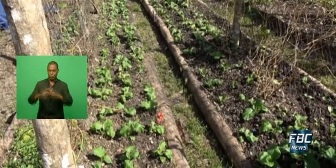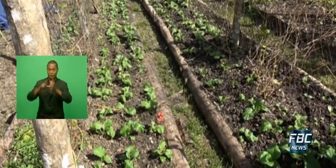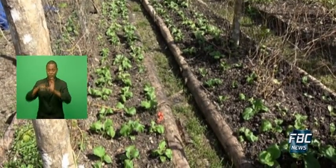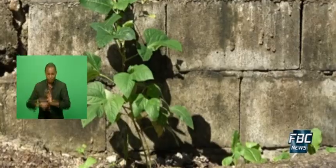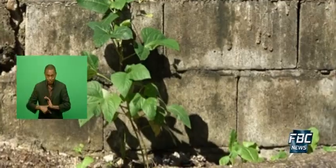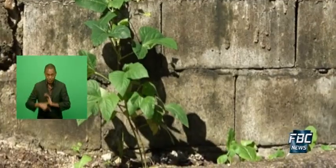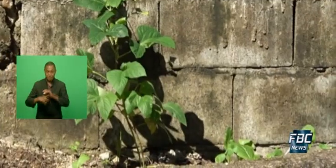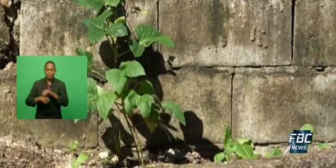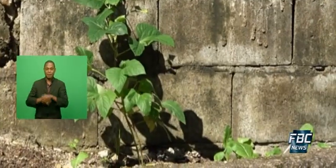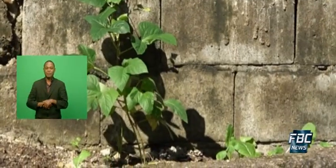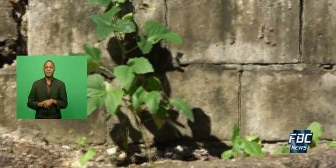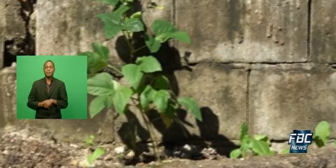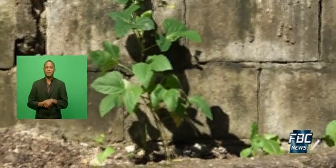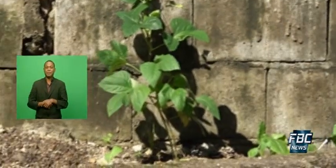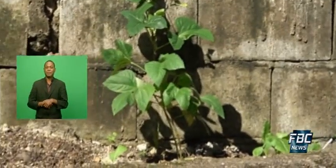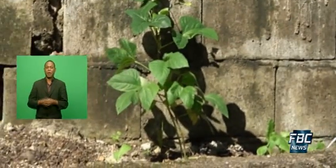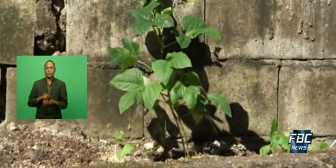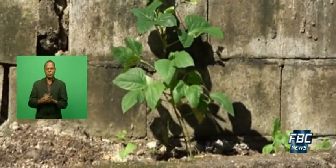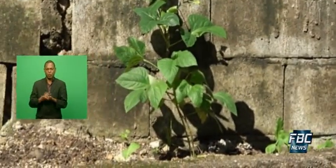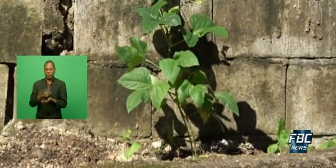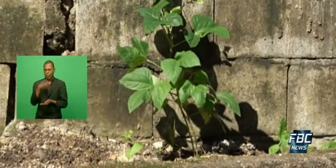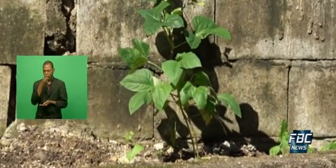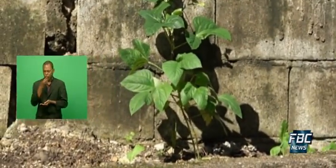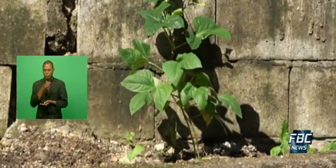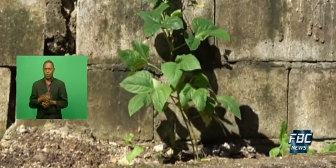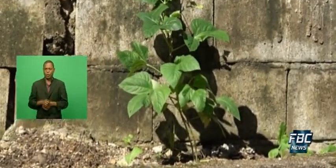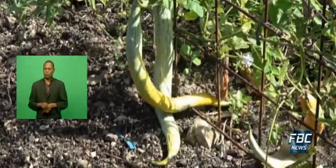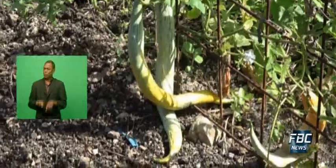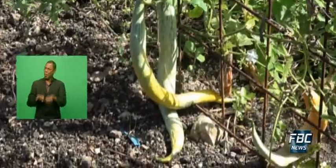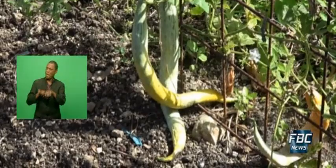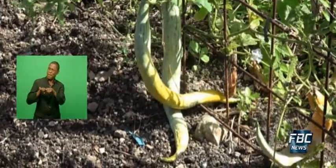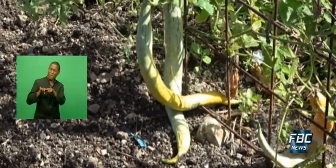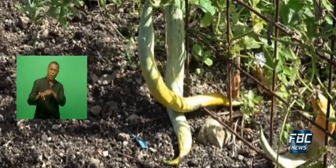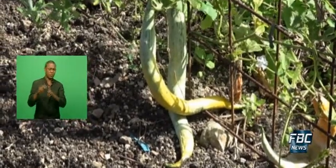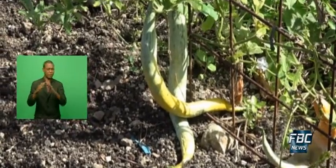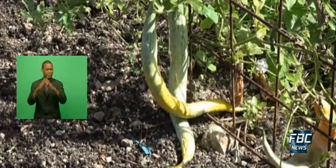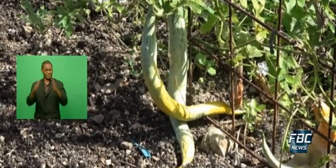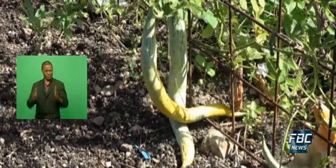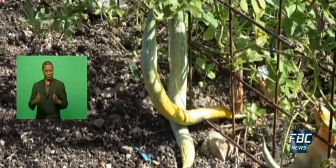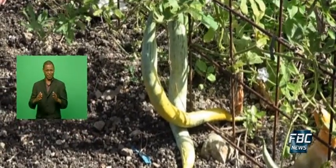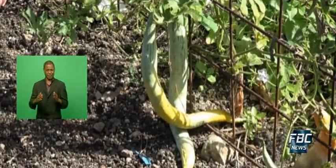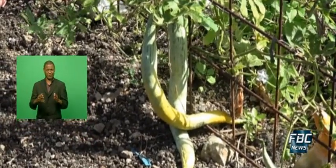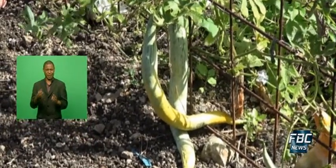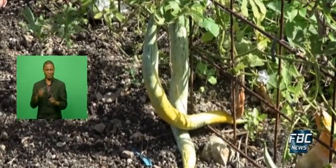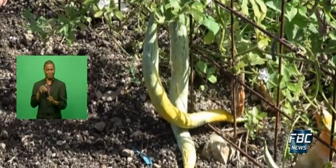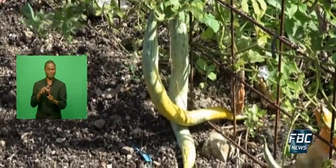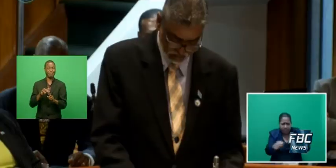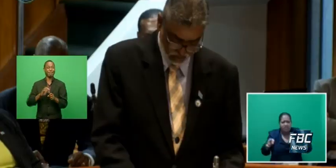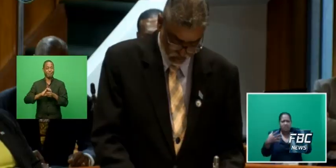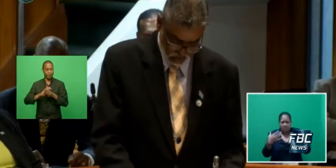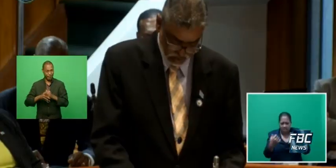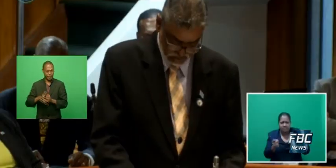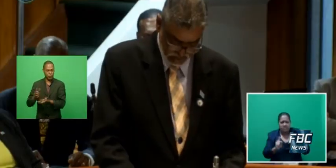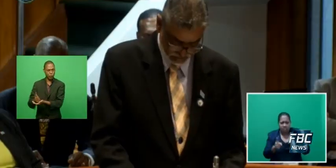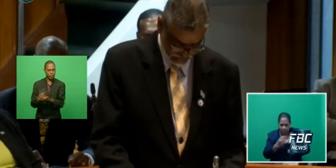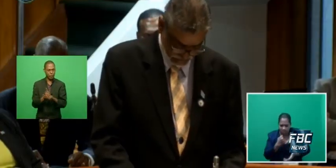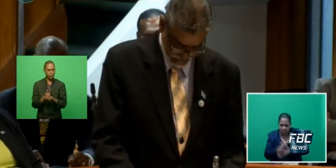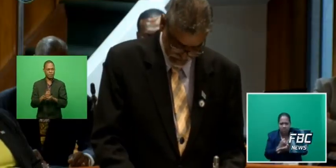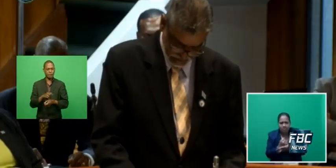time, we would like to see that those households most affected by COVID-19 pandemic have the means and support to become